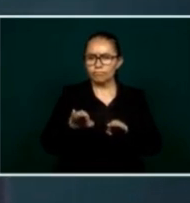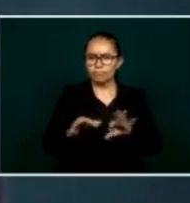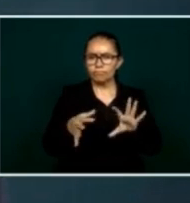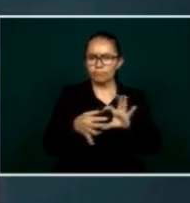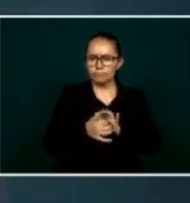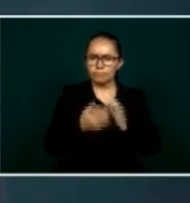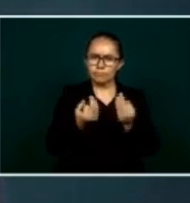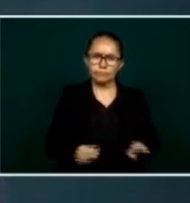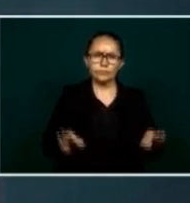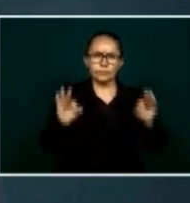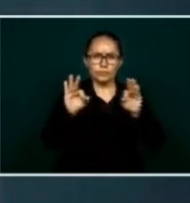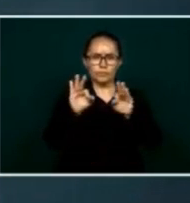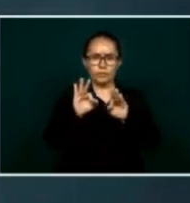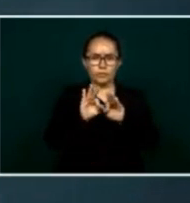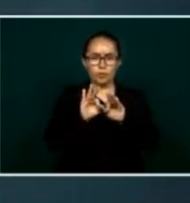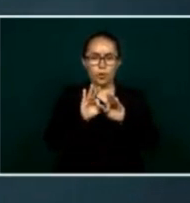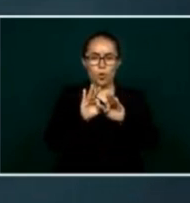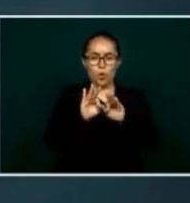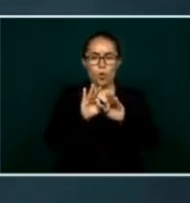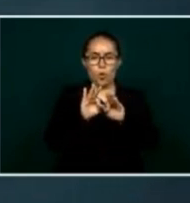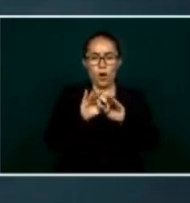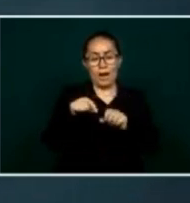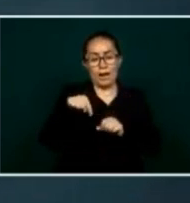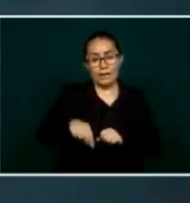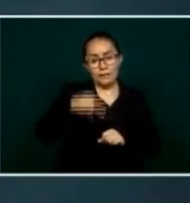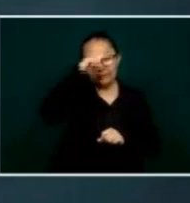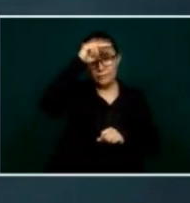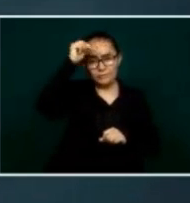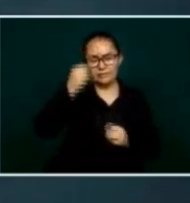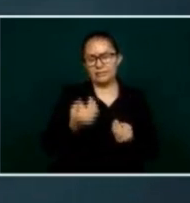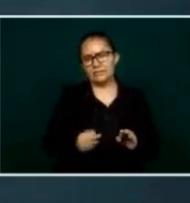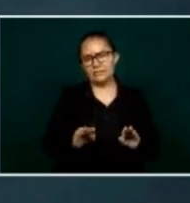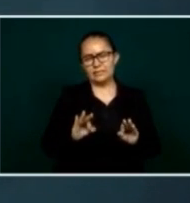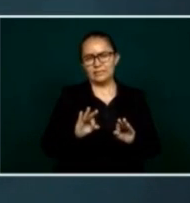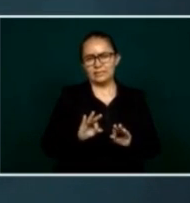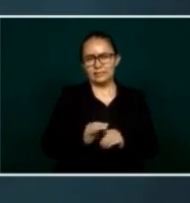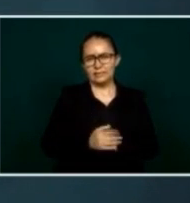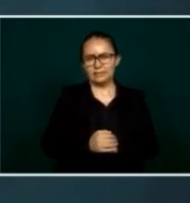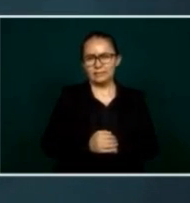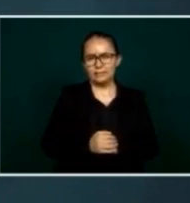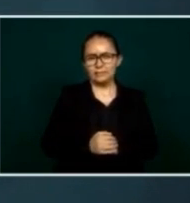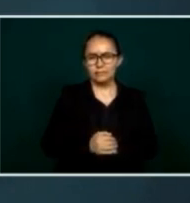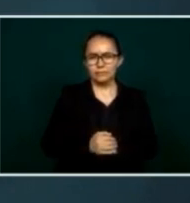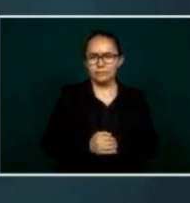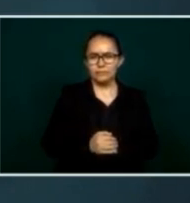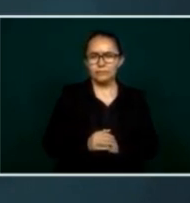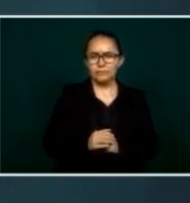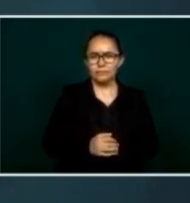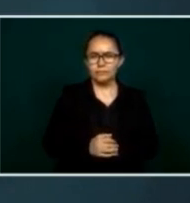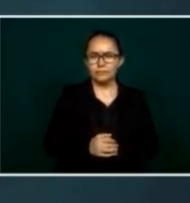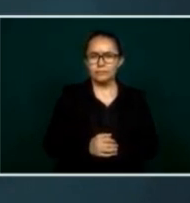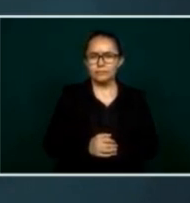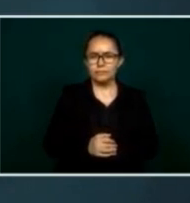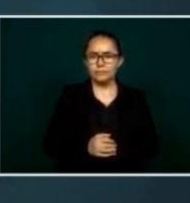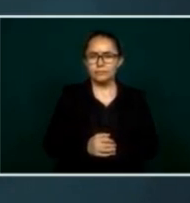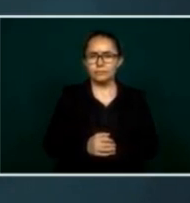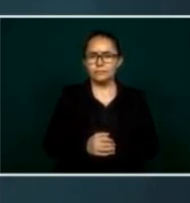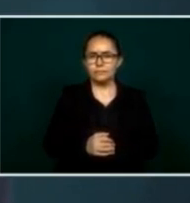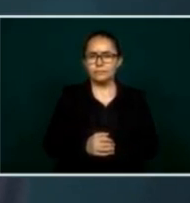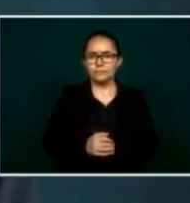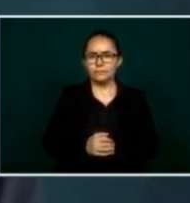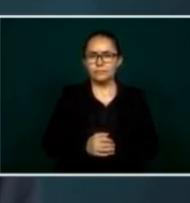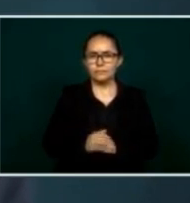the importance or significance that Nayarit has for us, that used to